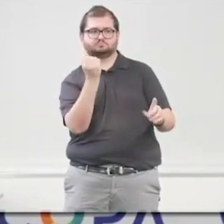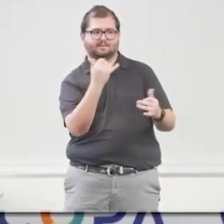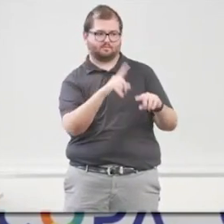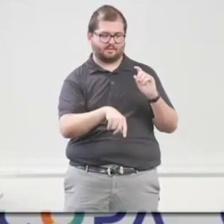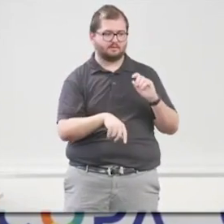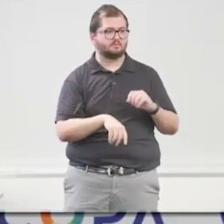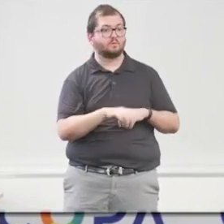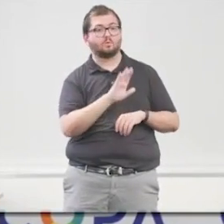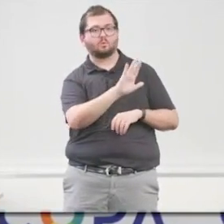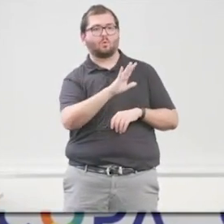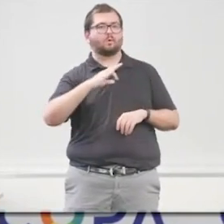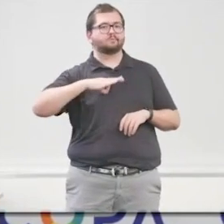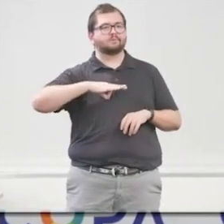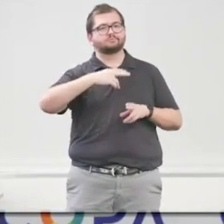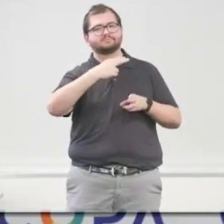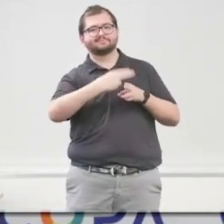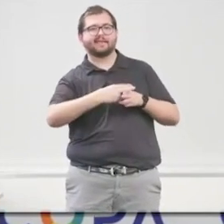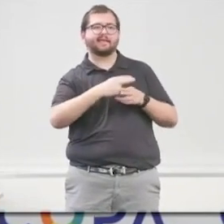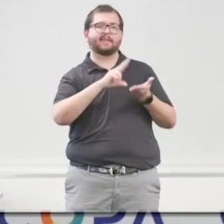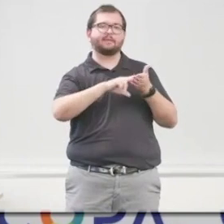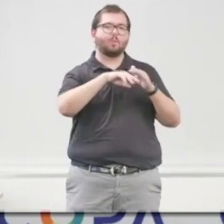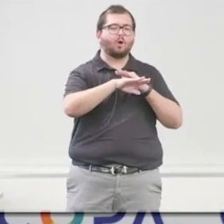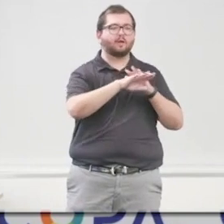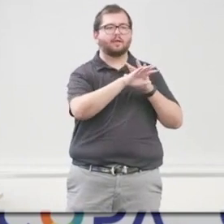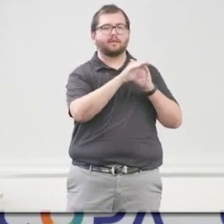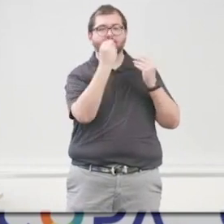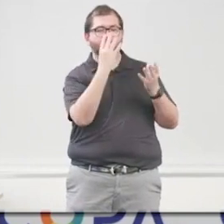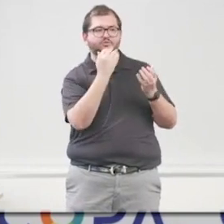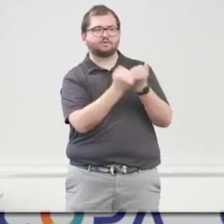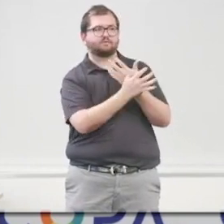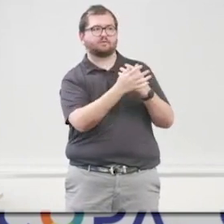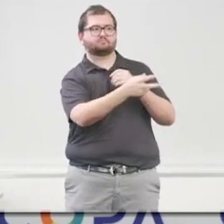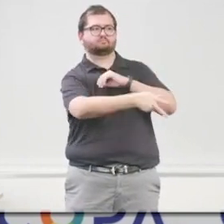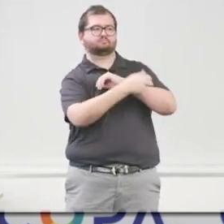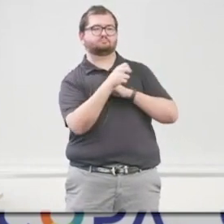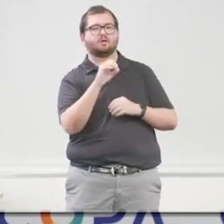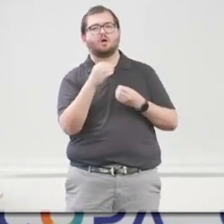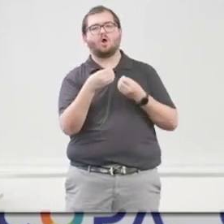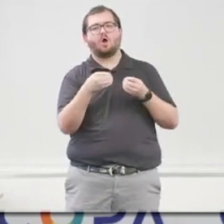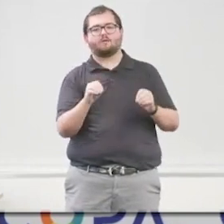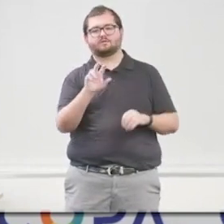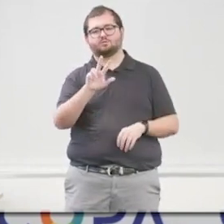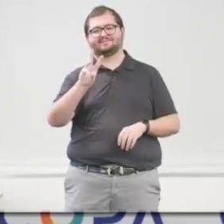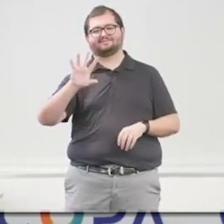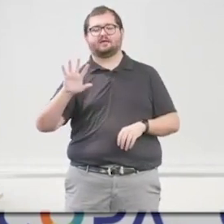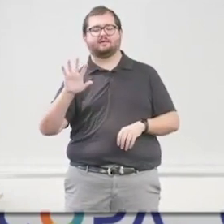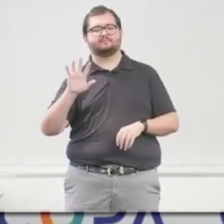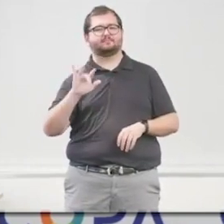People's credentials are getting stolen. Office 365 is a pretty popular attack to try and get people to log in to their